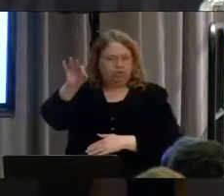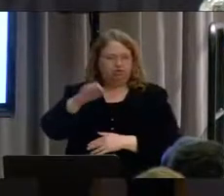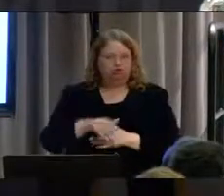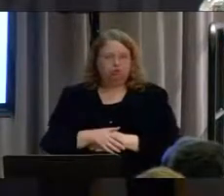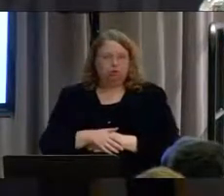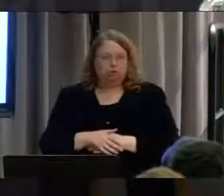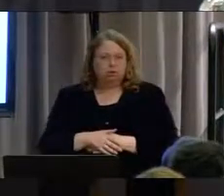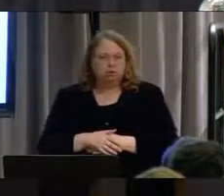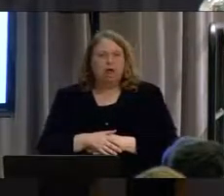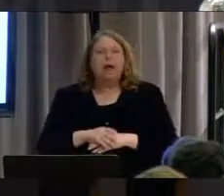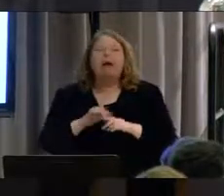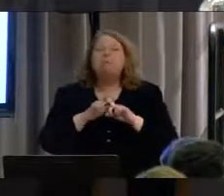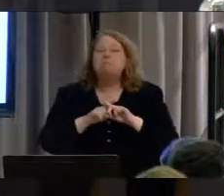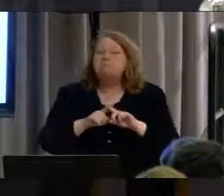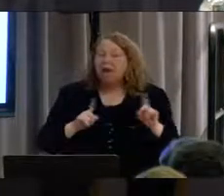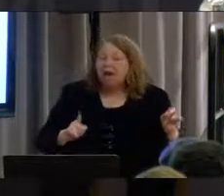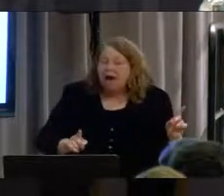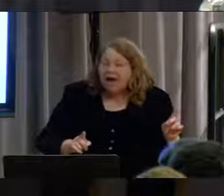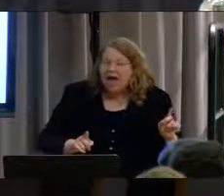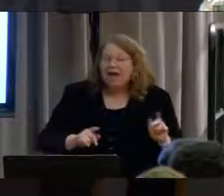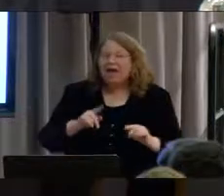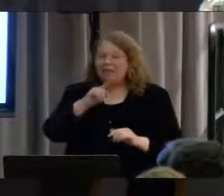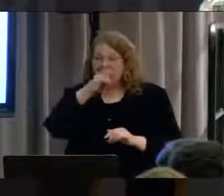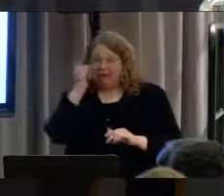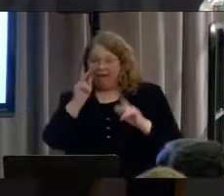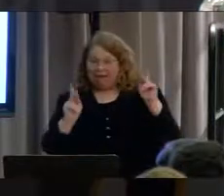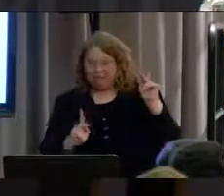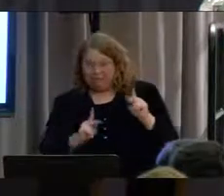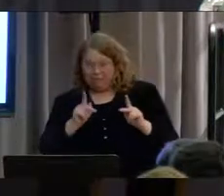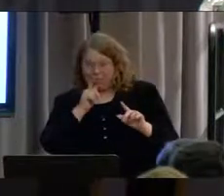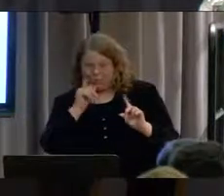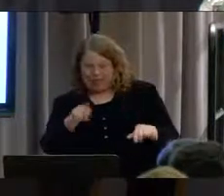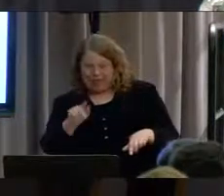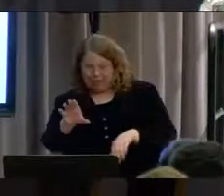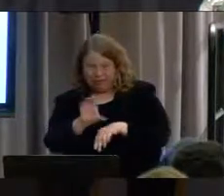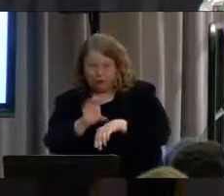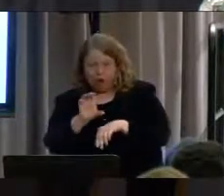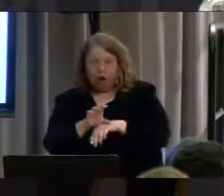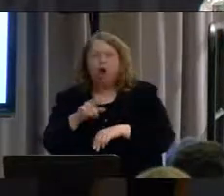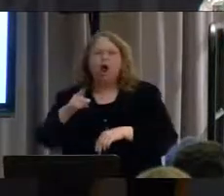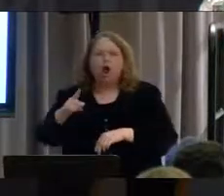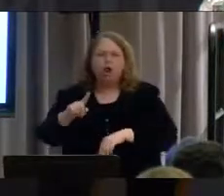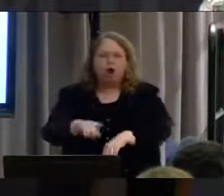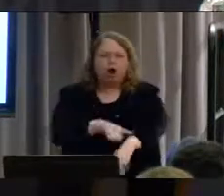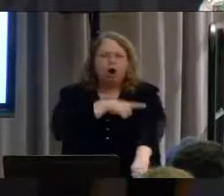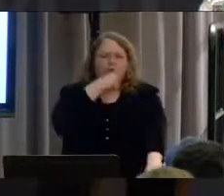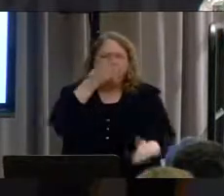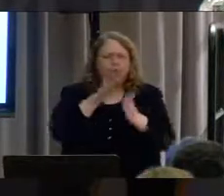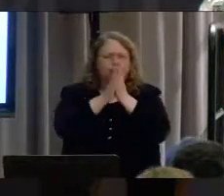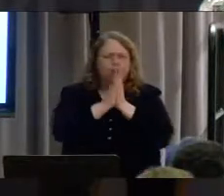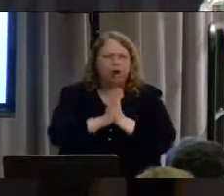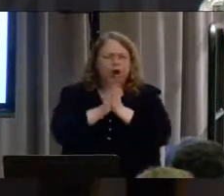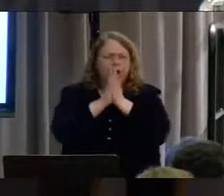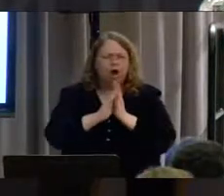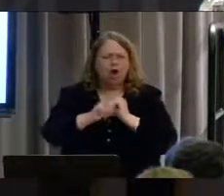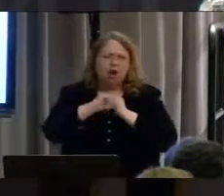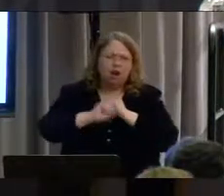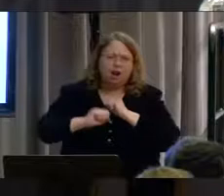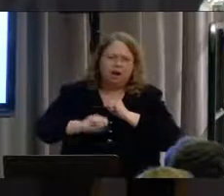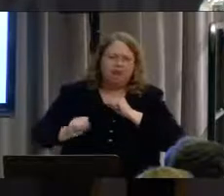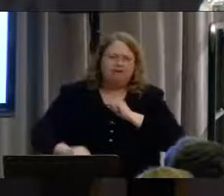very long prayers. And so trying to navigate this. Now, I'm thinking about this because President